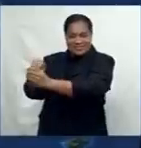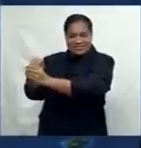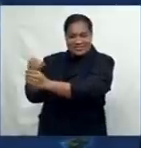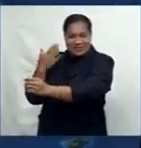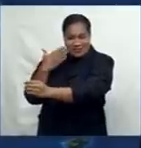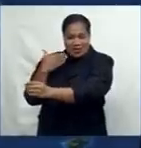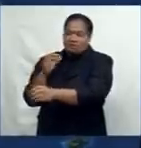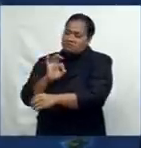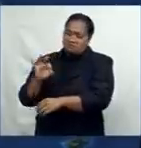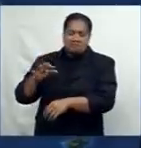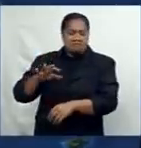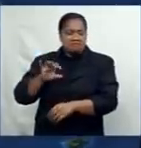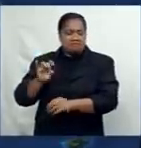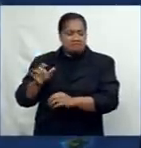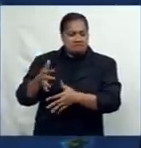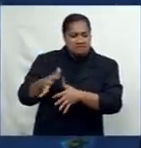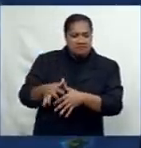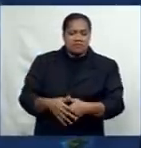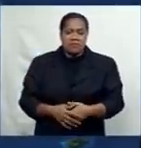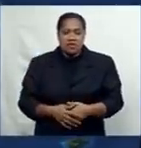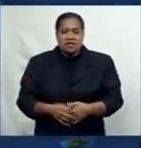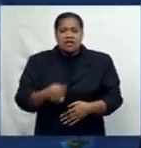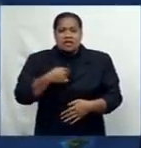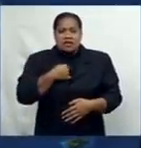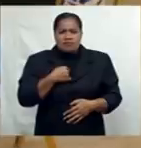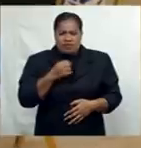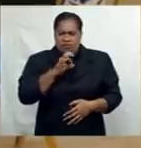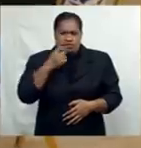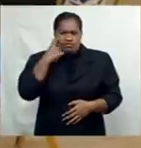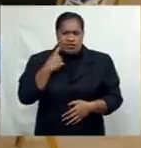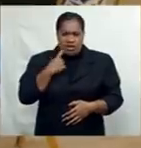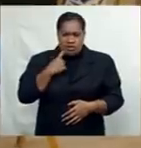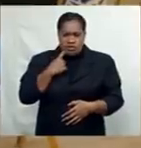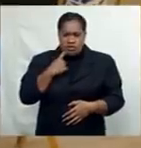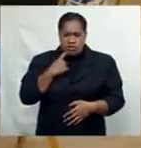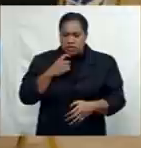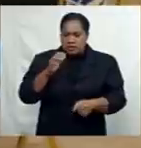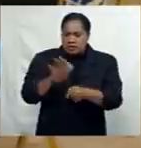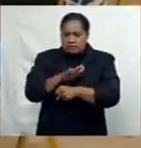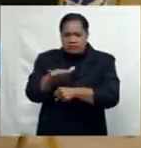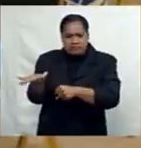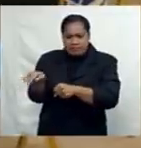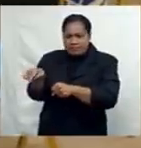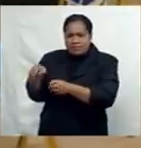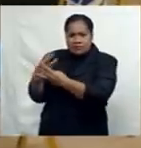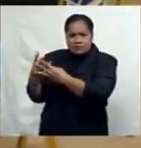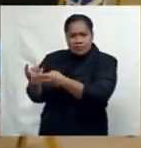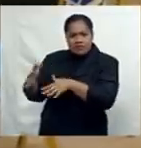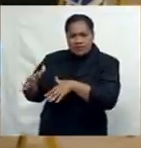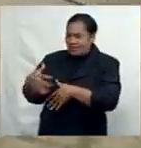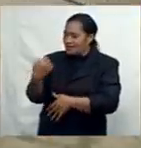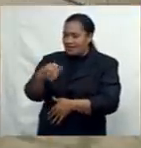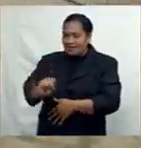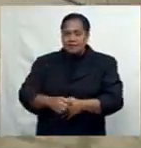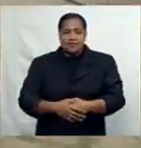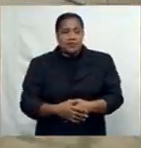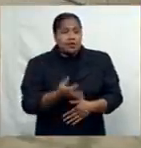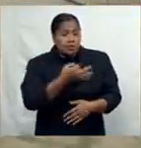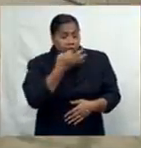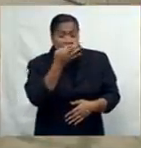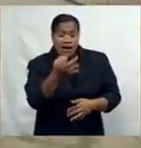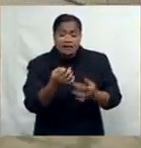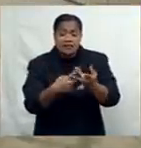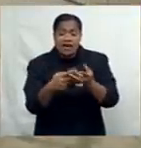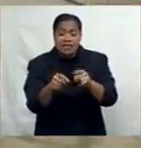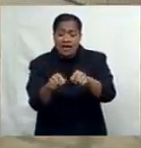invade that territory of confidence from their parties. When questioned about other highly voted party members who might jump ship in